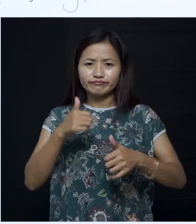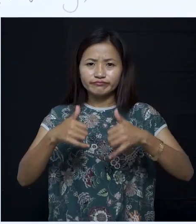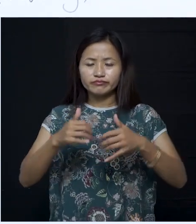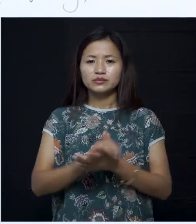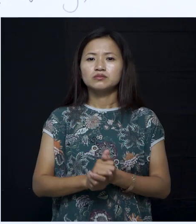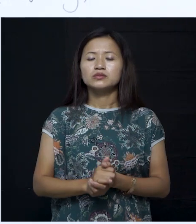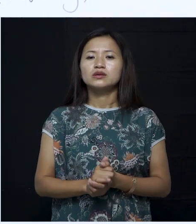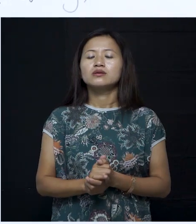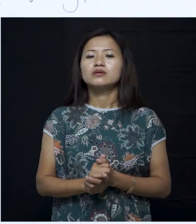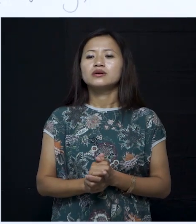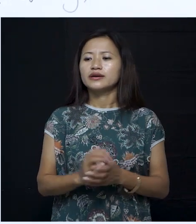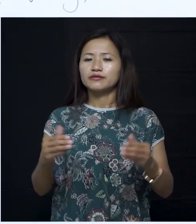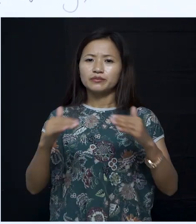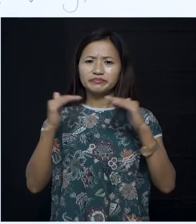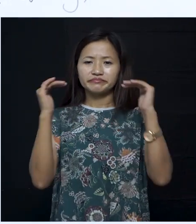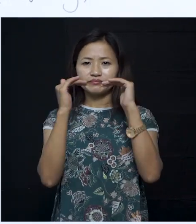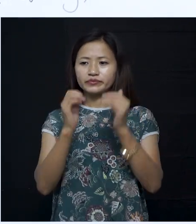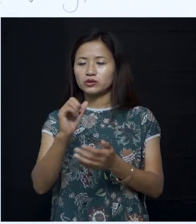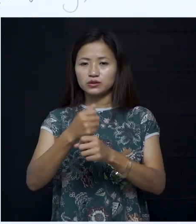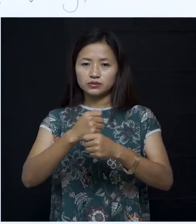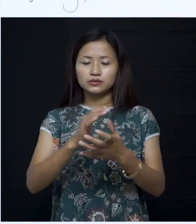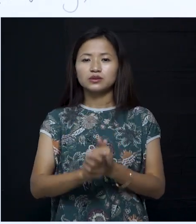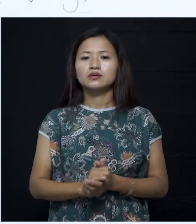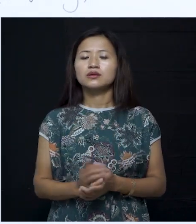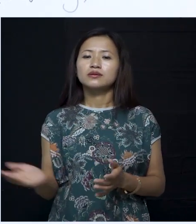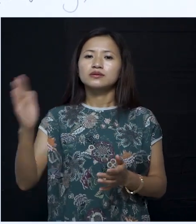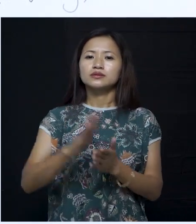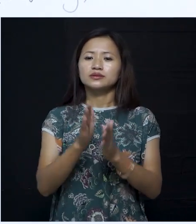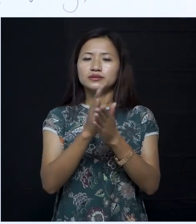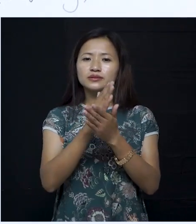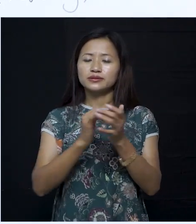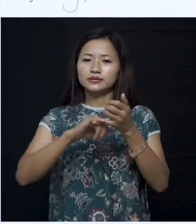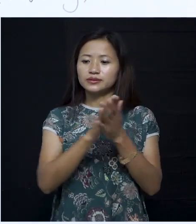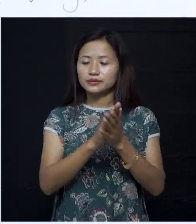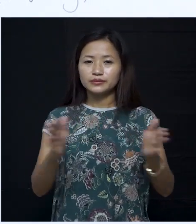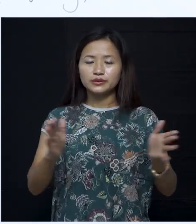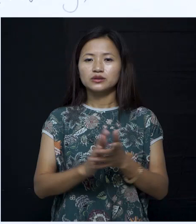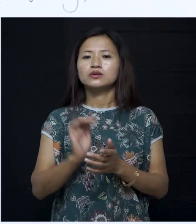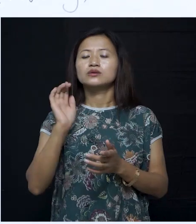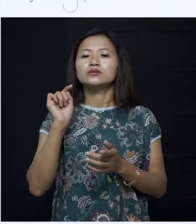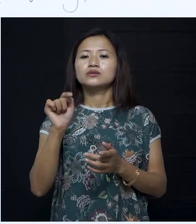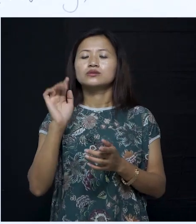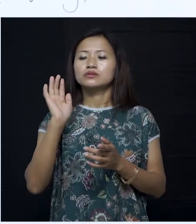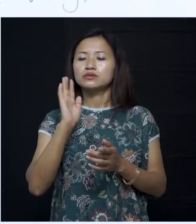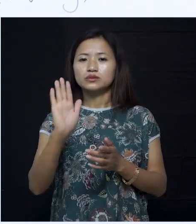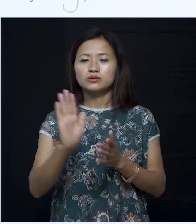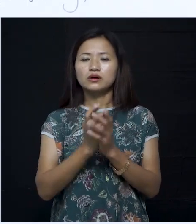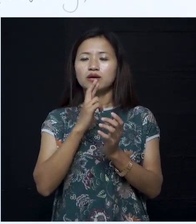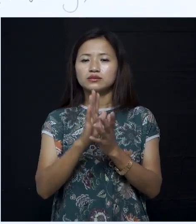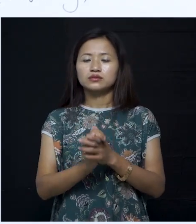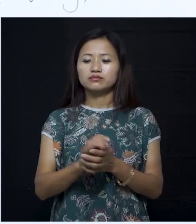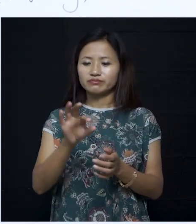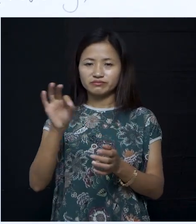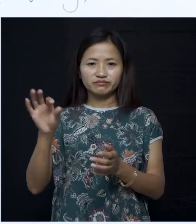That means everyone is made equal. Remember, everyone becomes a separate entity. You are not mentioned as a collective